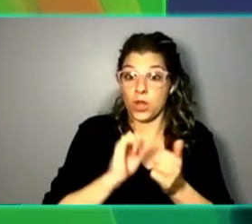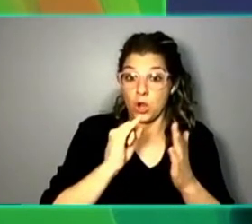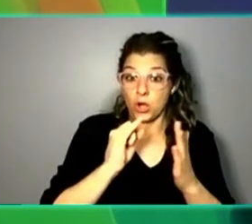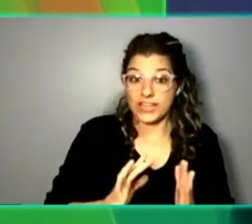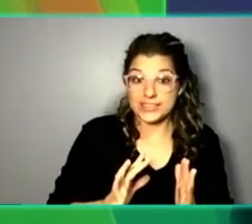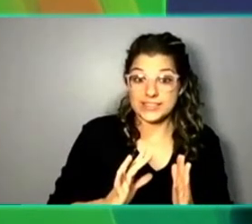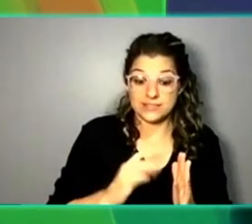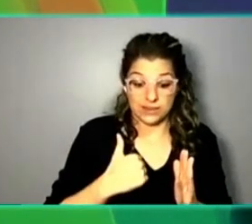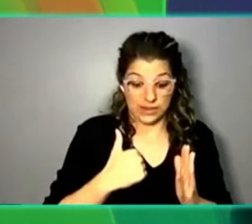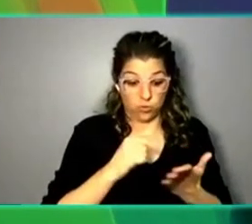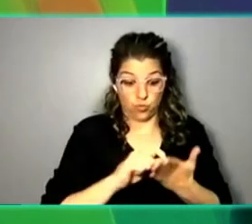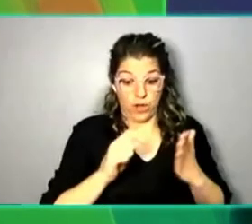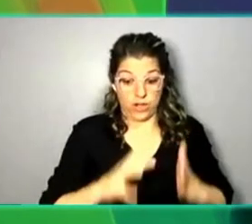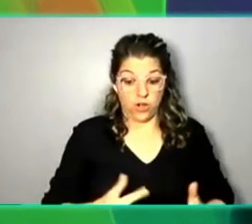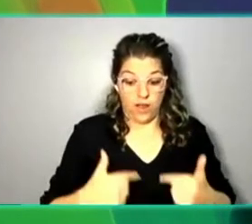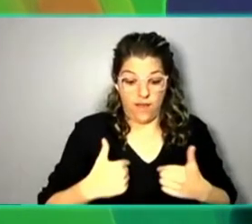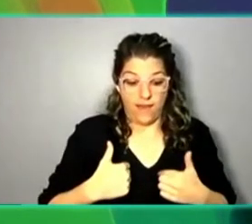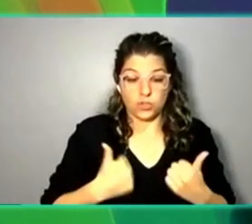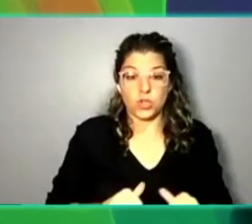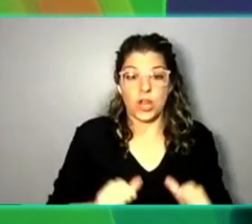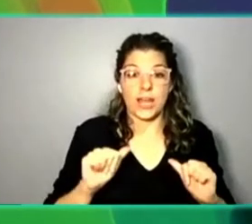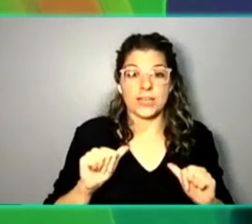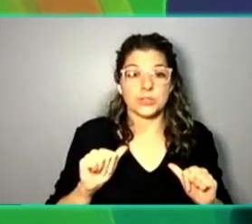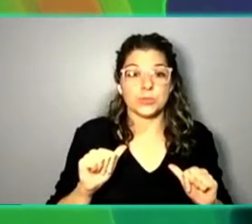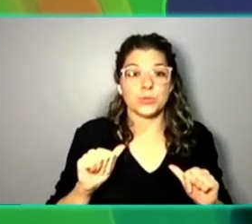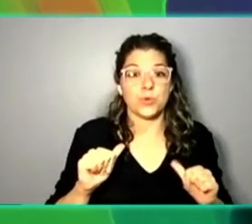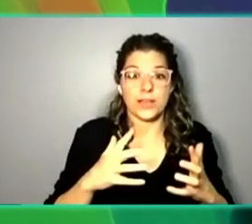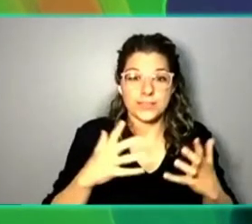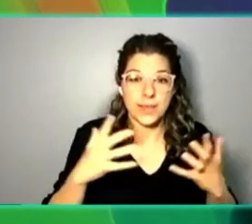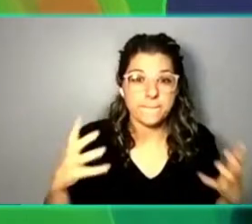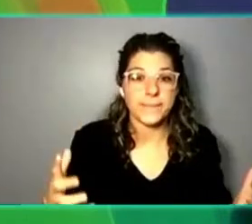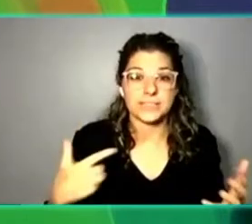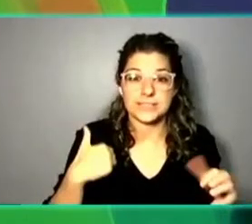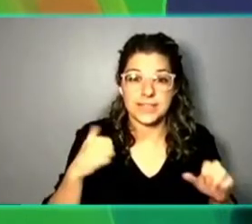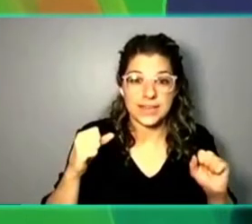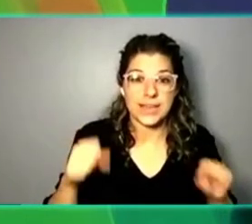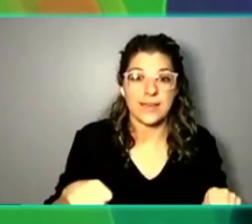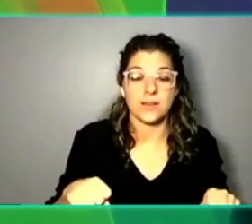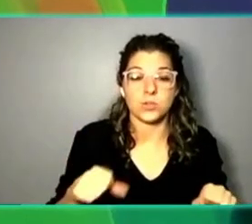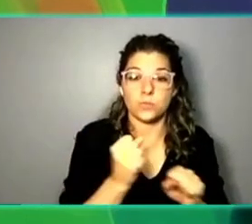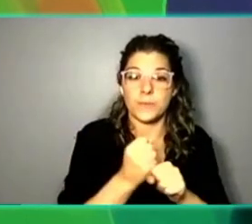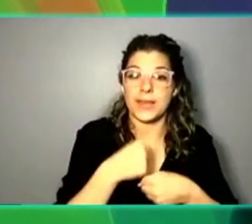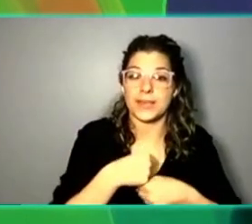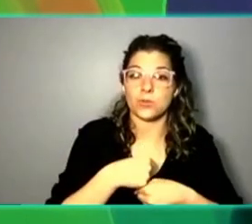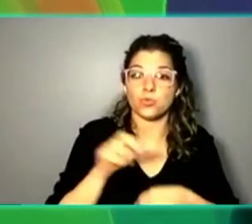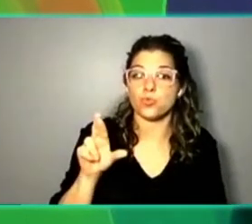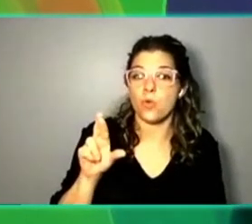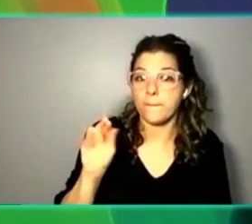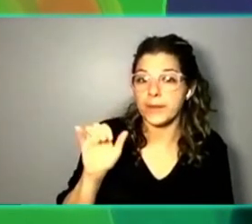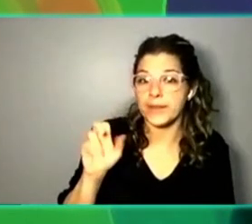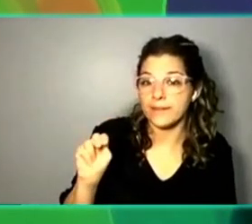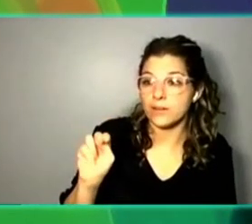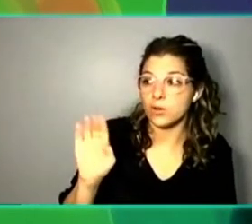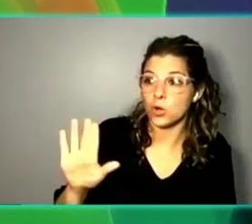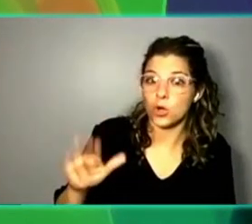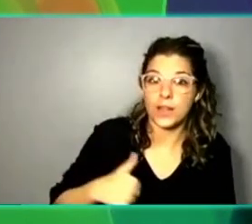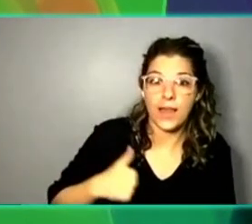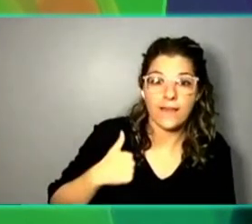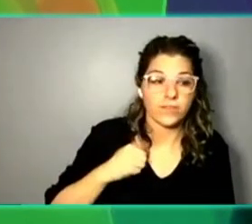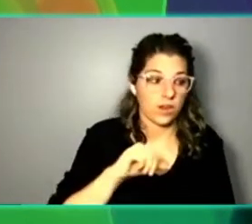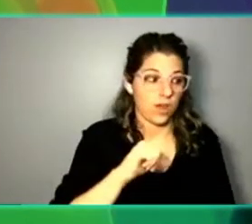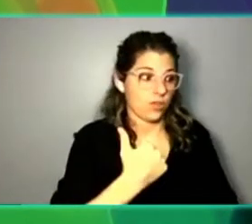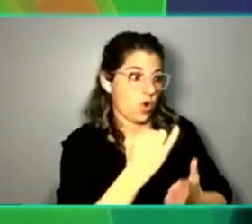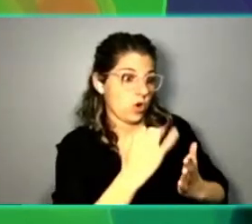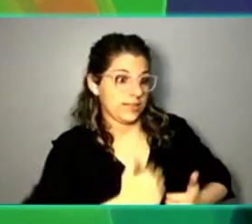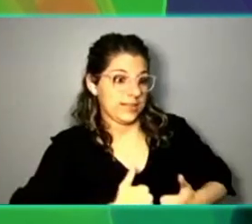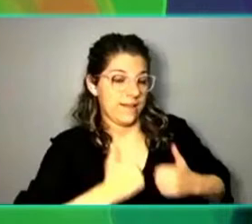writer, I try to do as much as I can to make Robyn's life and any other artist's life that I'm working with